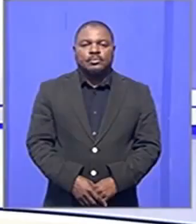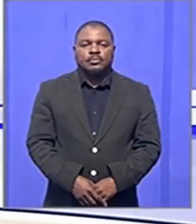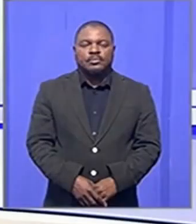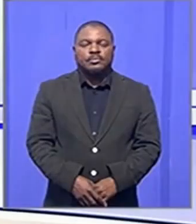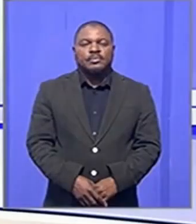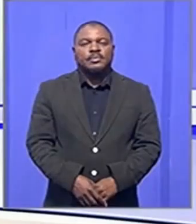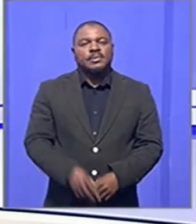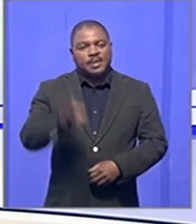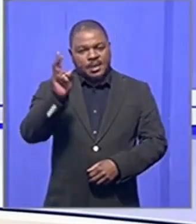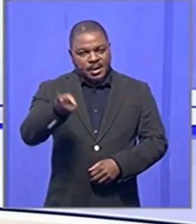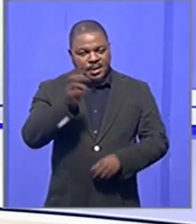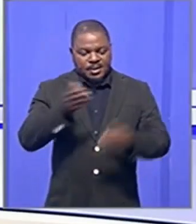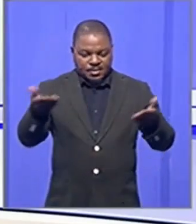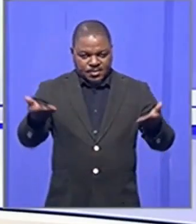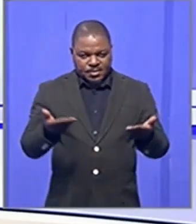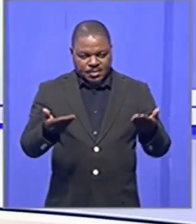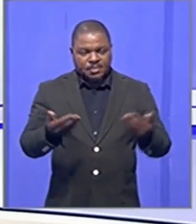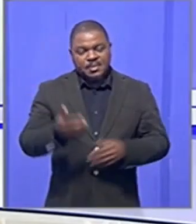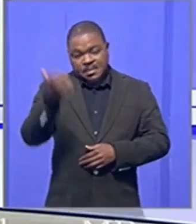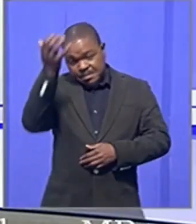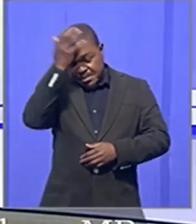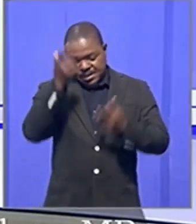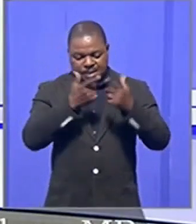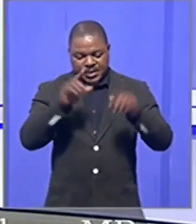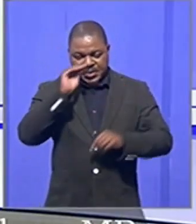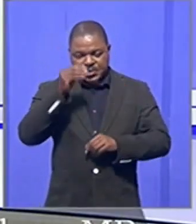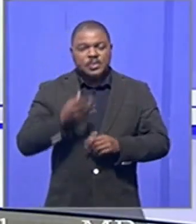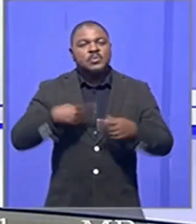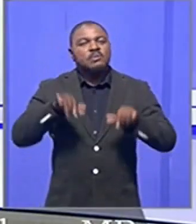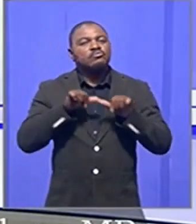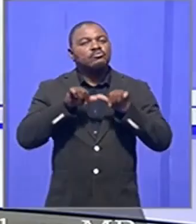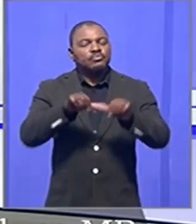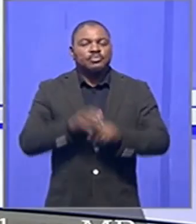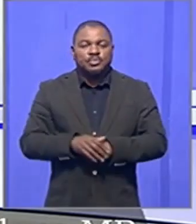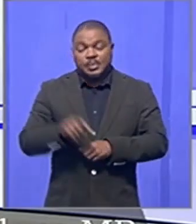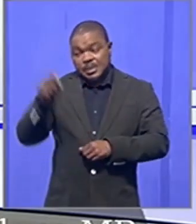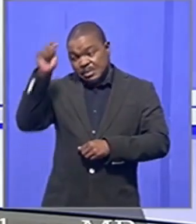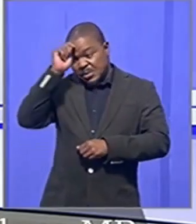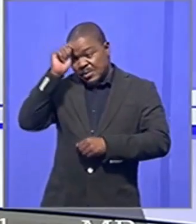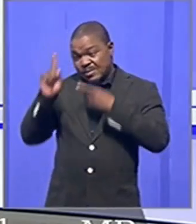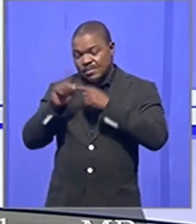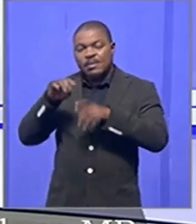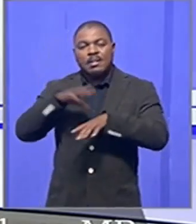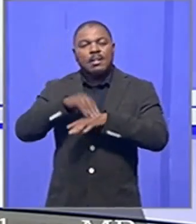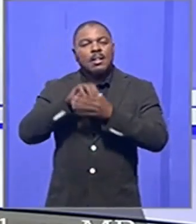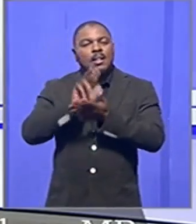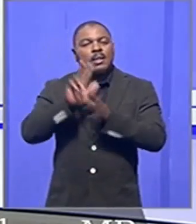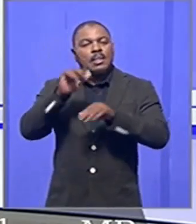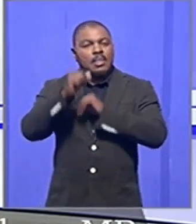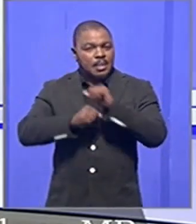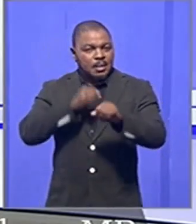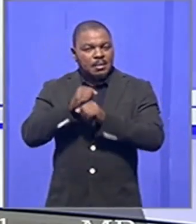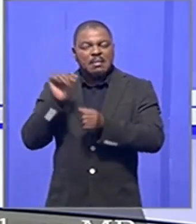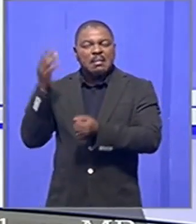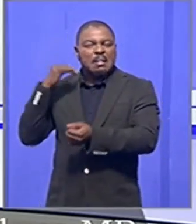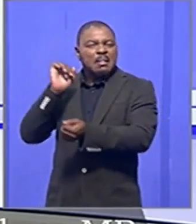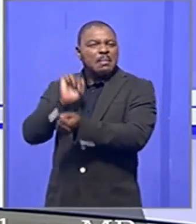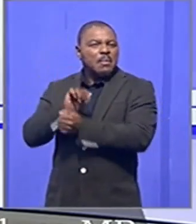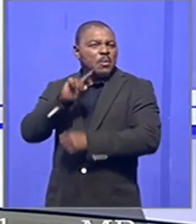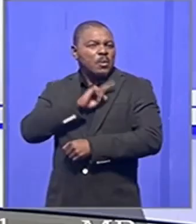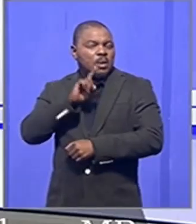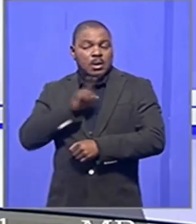Bešong re sa le amogela ditabeng tša leleme la Sepedi. Re tšwela pele ka tšeo di rego lesogana la mengwaga e 16 leo le bego le golegilwe ka molato